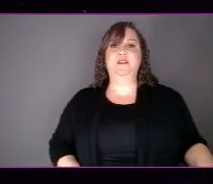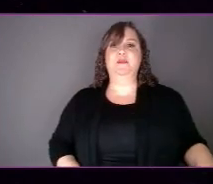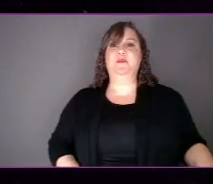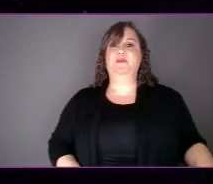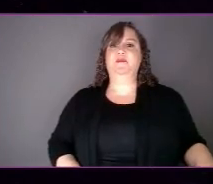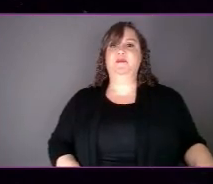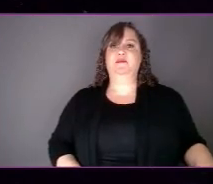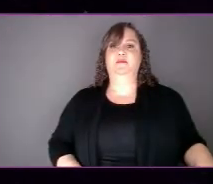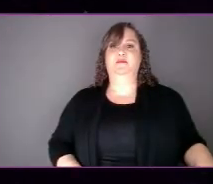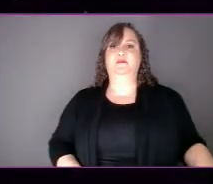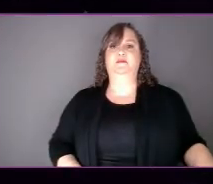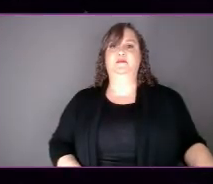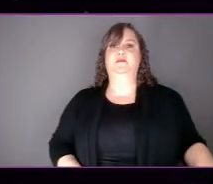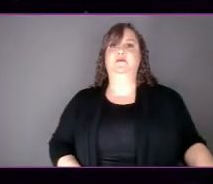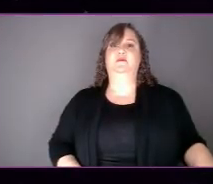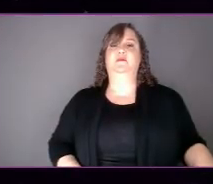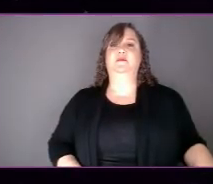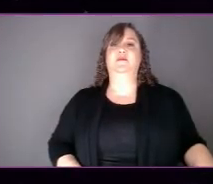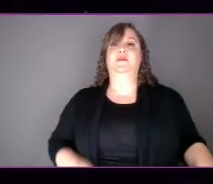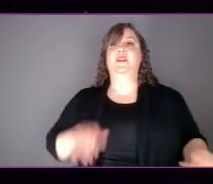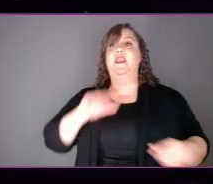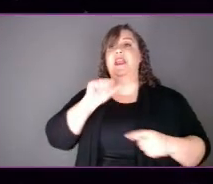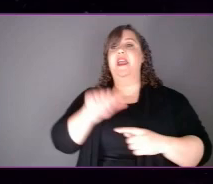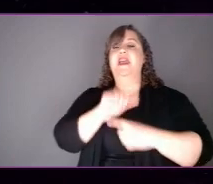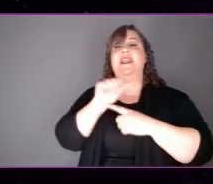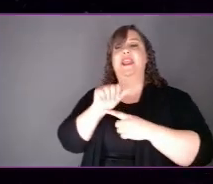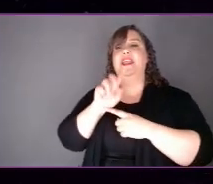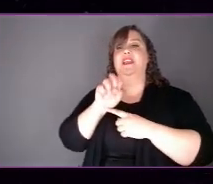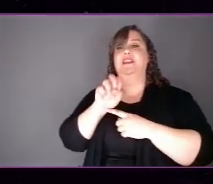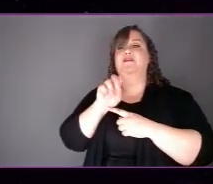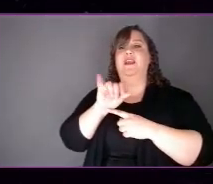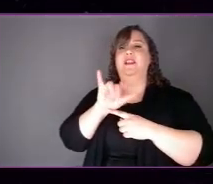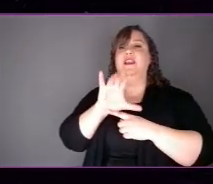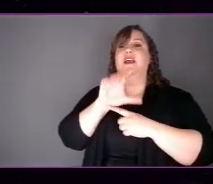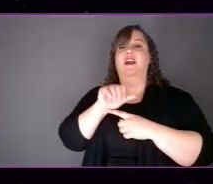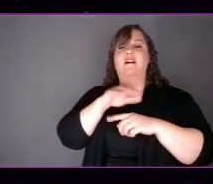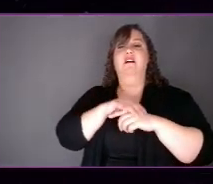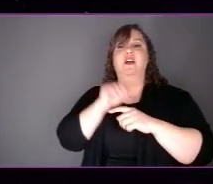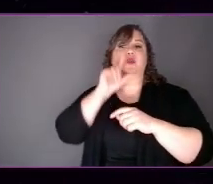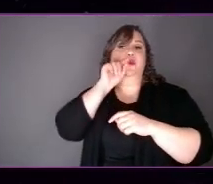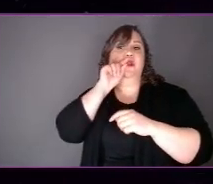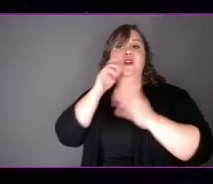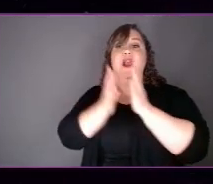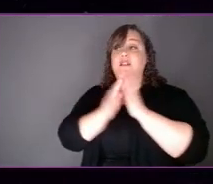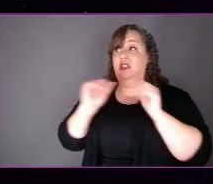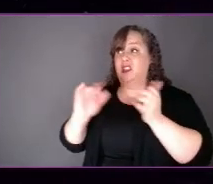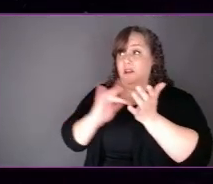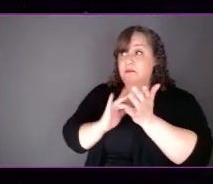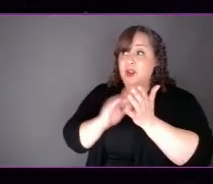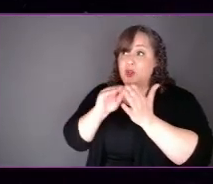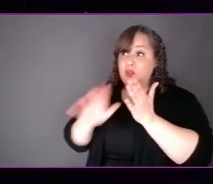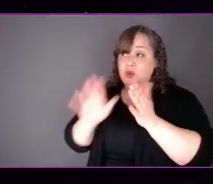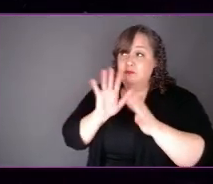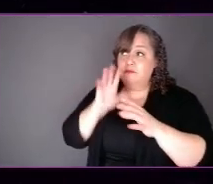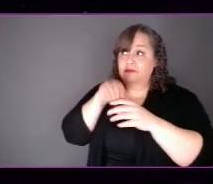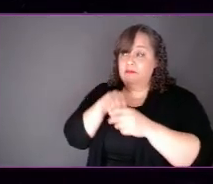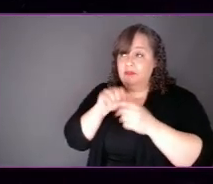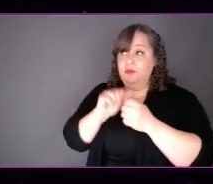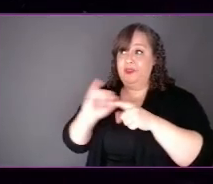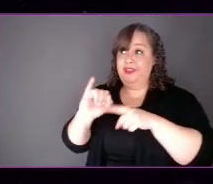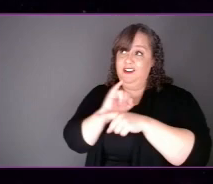At @adebelka on Twitter asks, can a medical student participate in an internship at